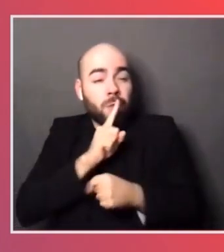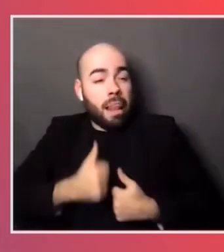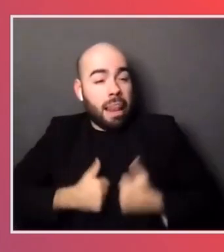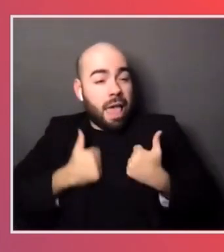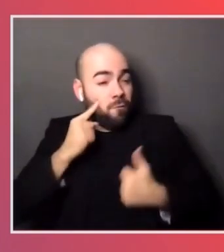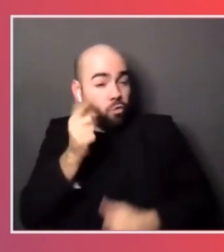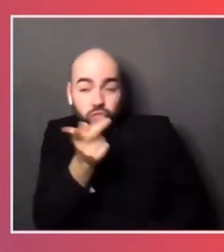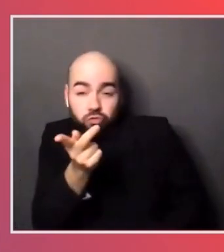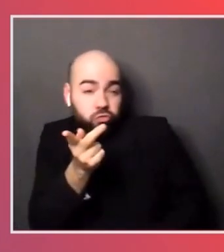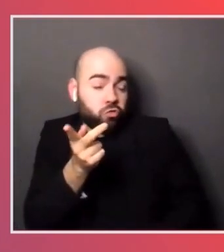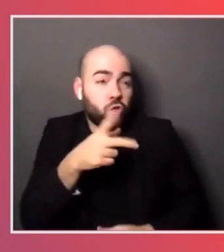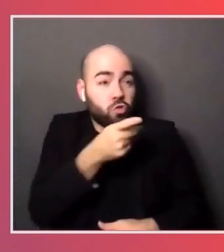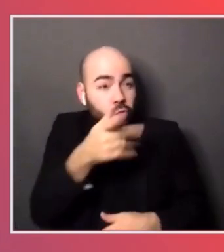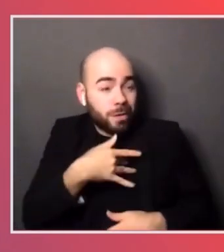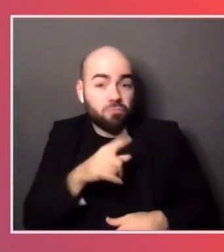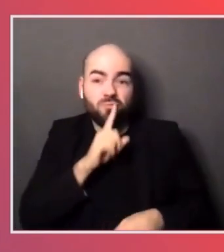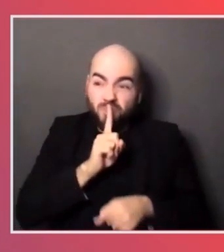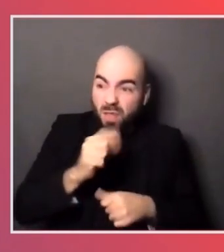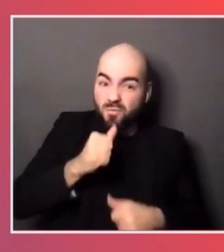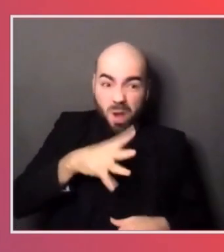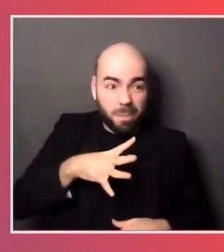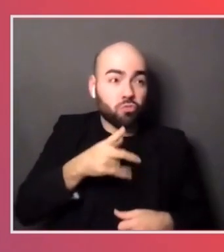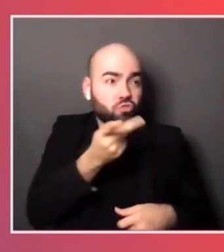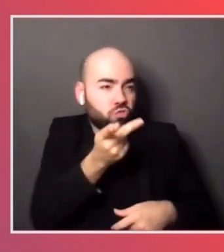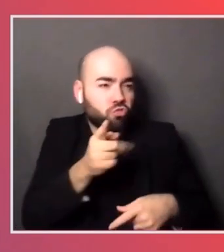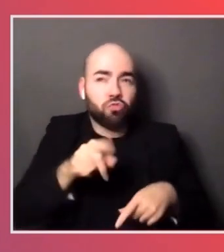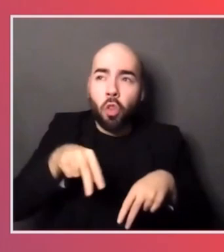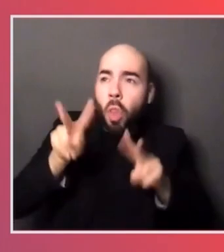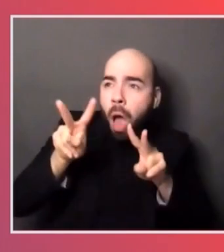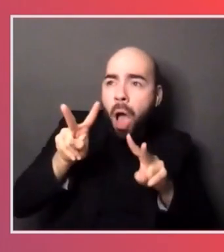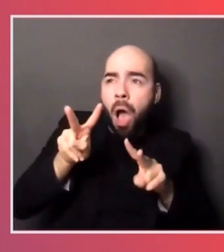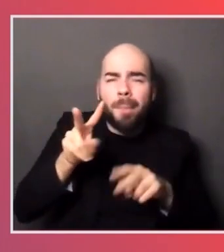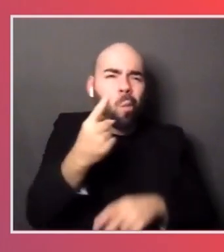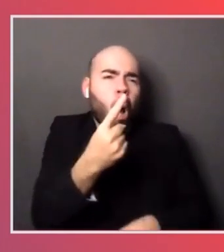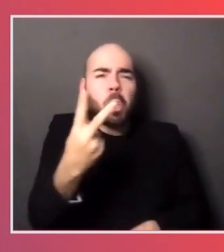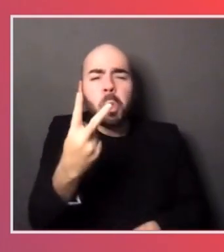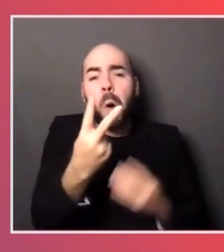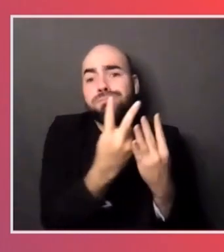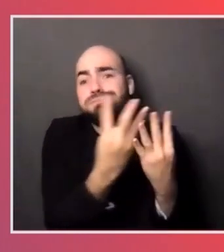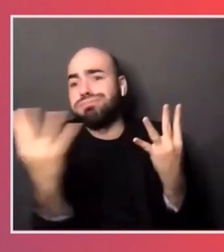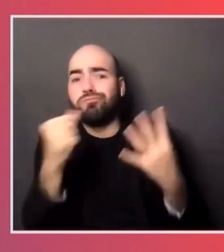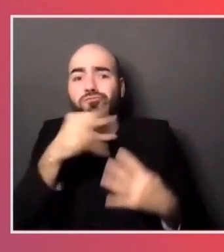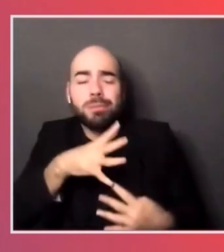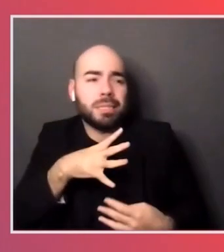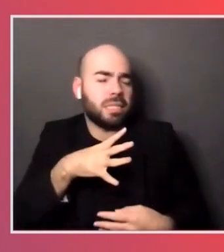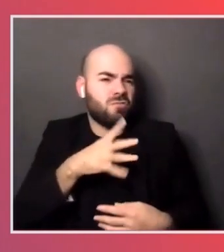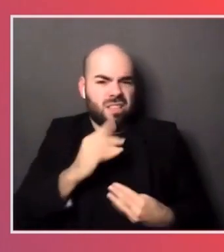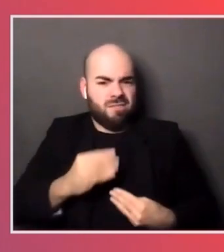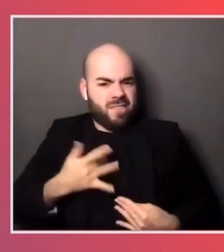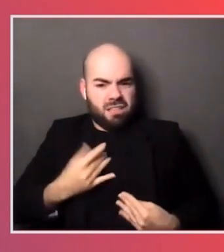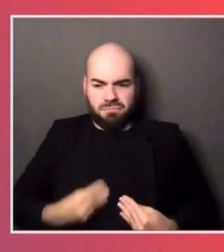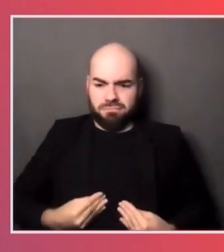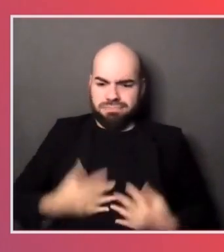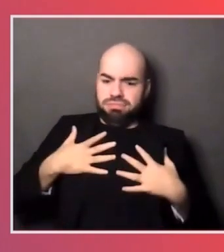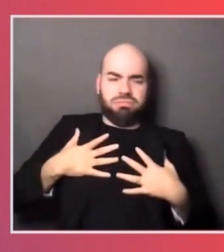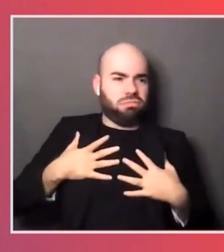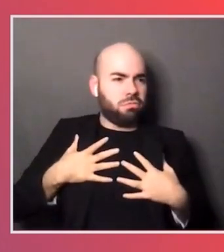or motivated, or men even, that inspired you when you played Gamora and Natasha?